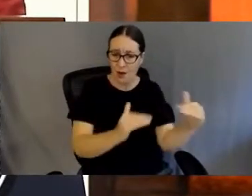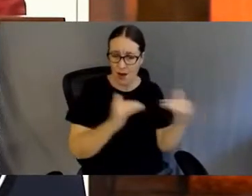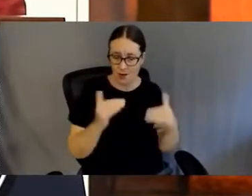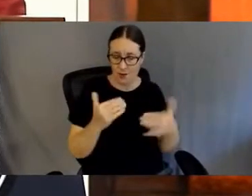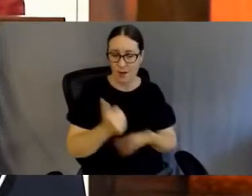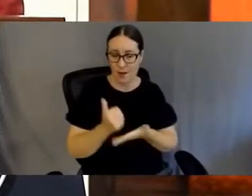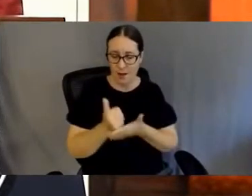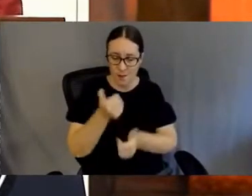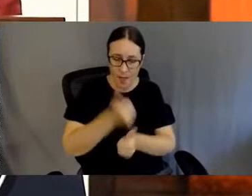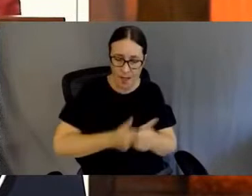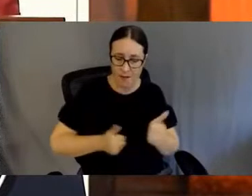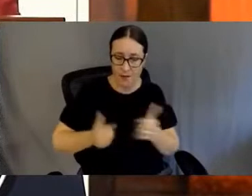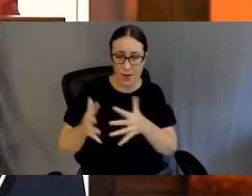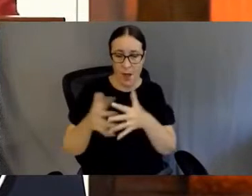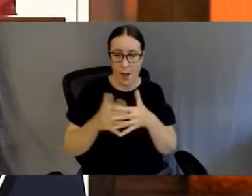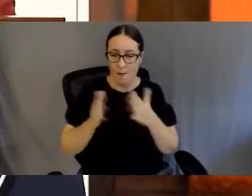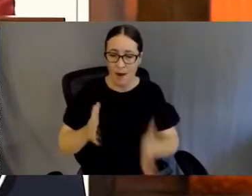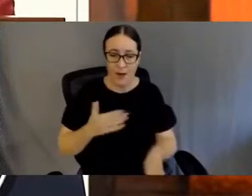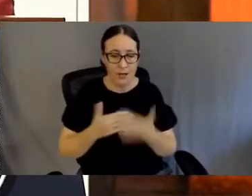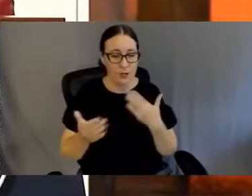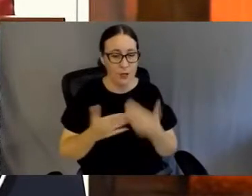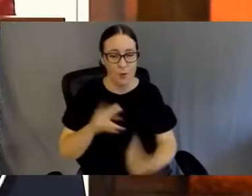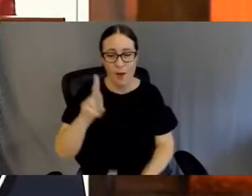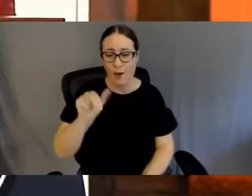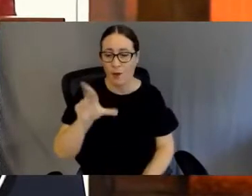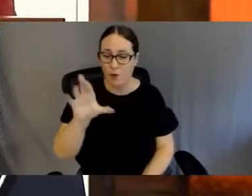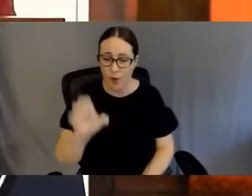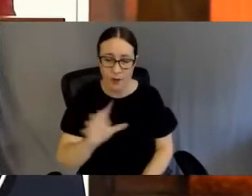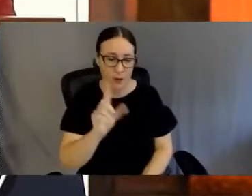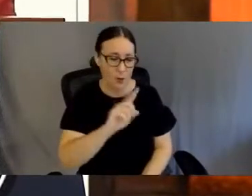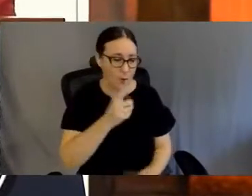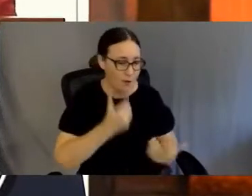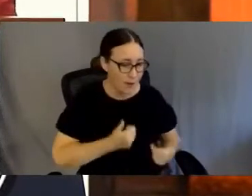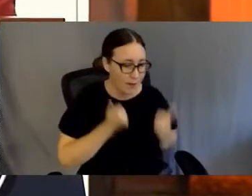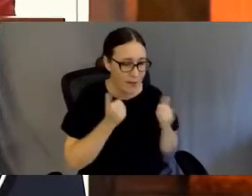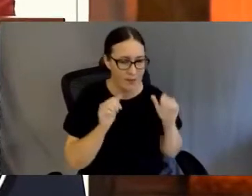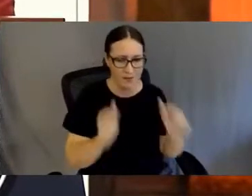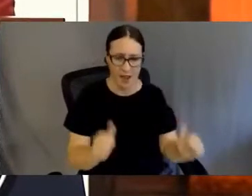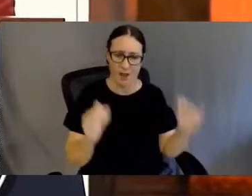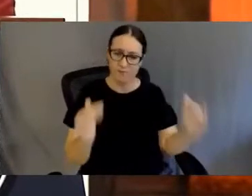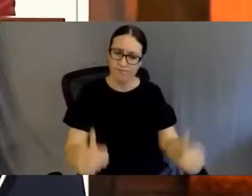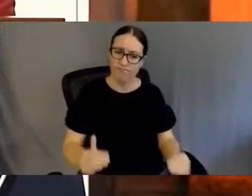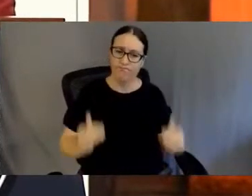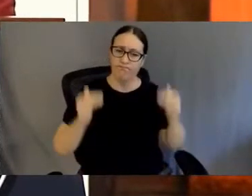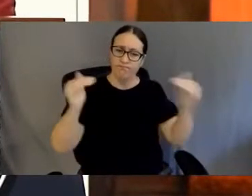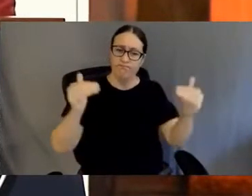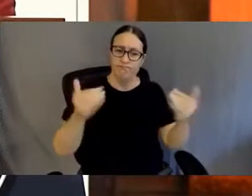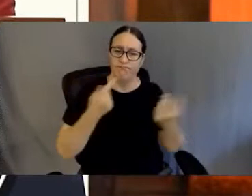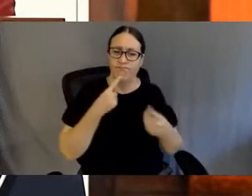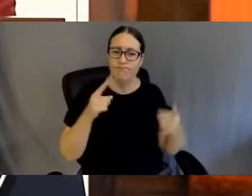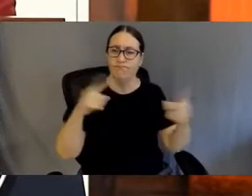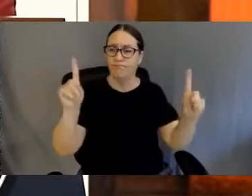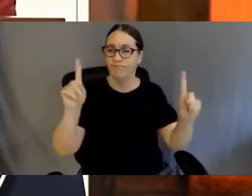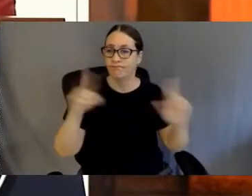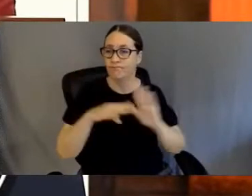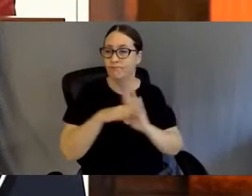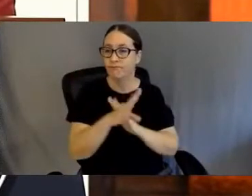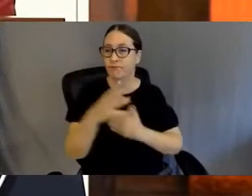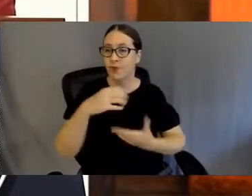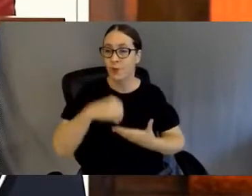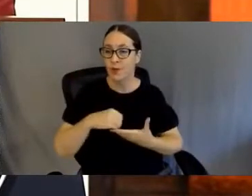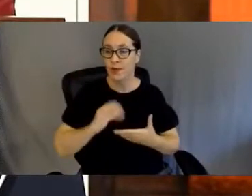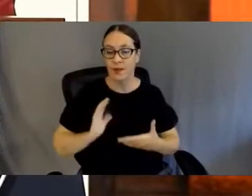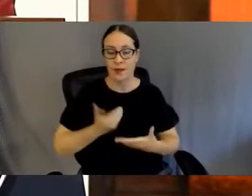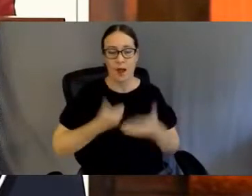American, no matter their race or their zip code, to rise and thrive in our great